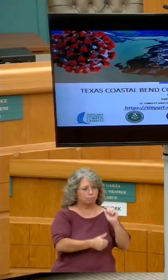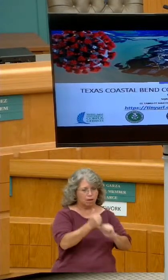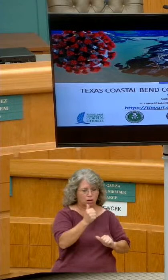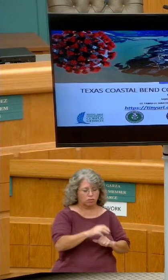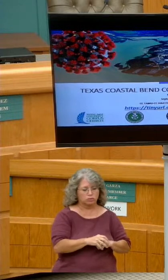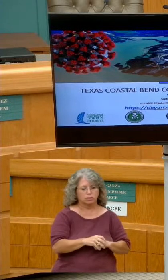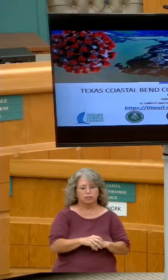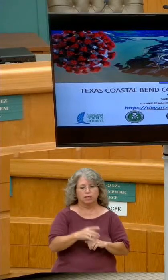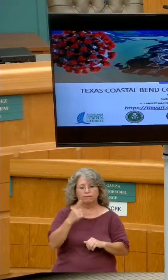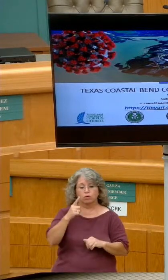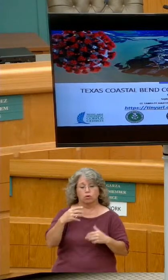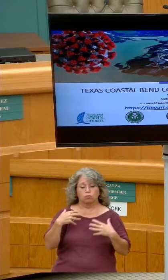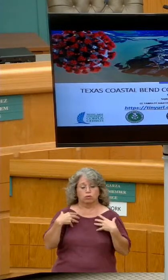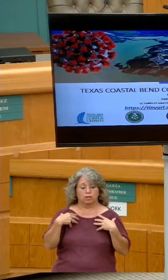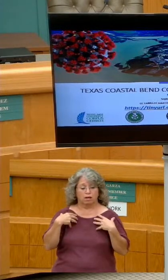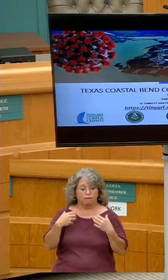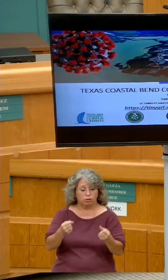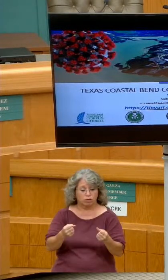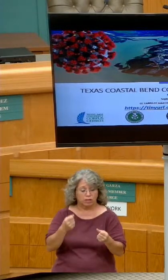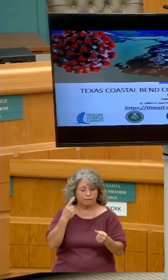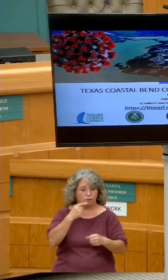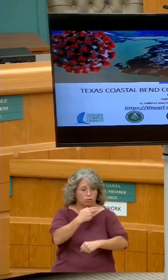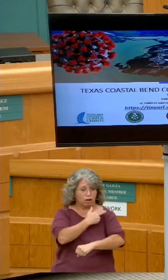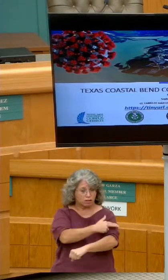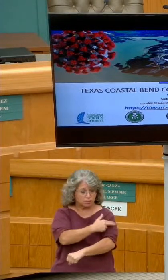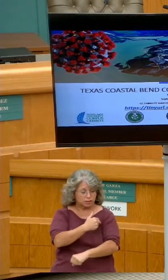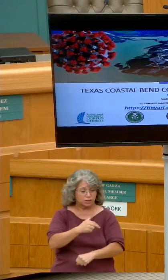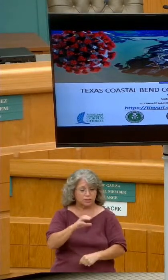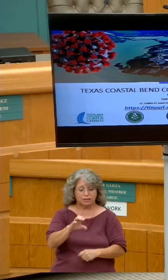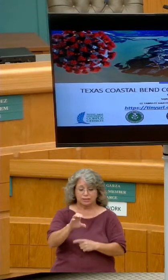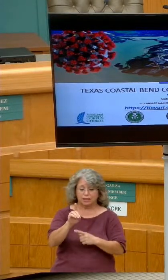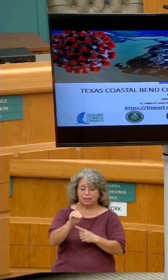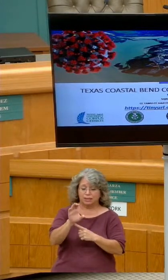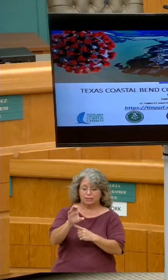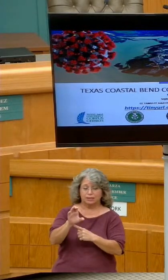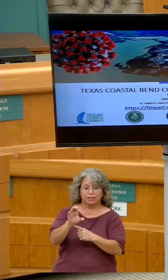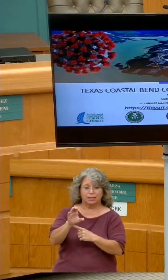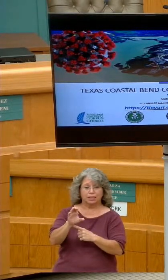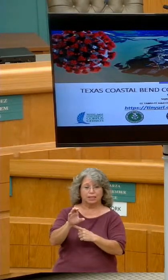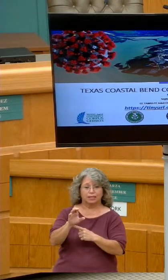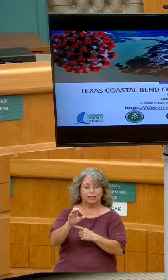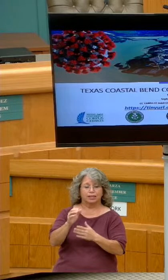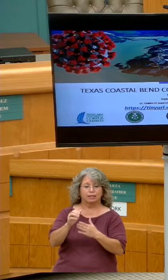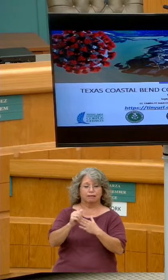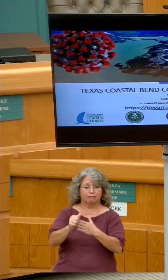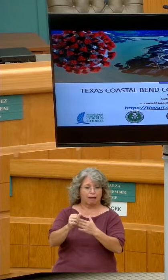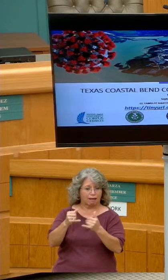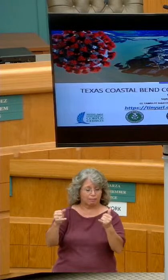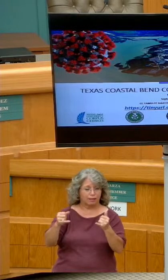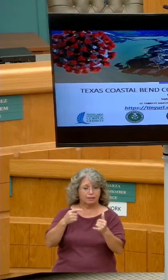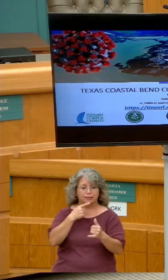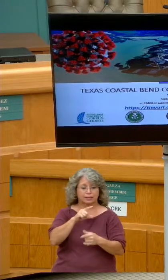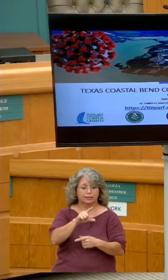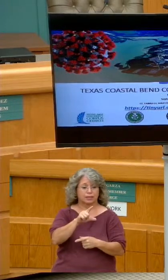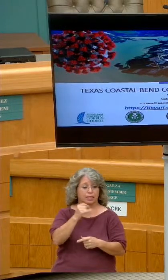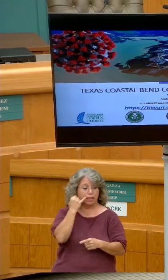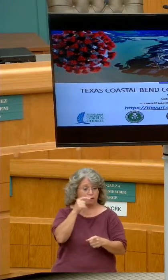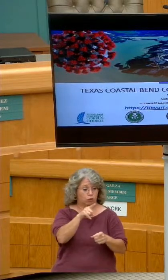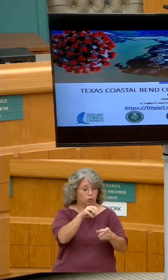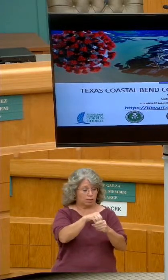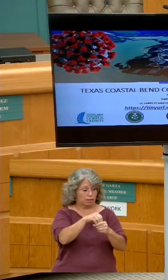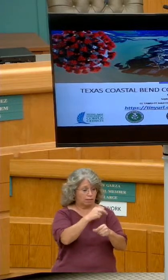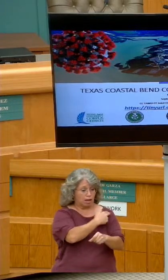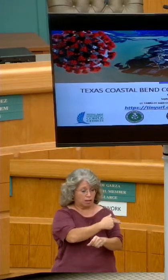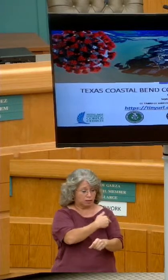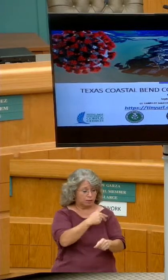for hospitalizations, CDC's new guidelines basically says that it's 20 days if you've been hospitalized, it's not the